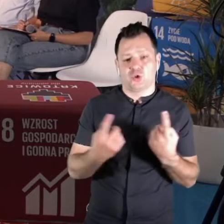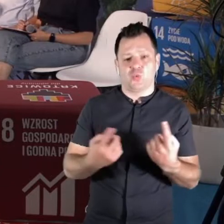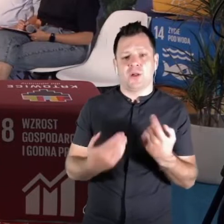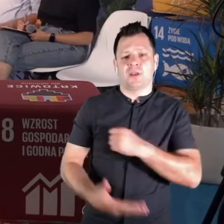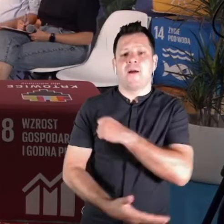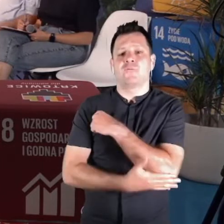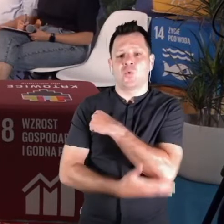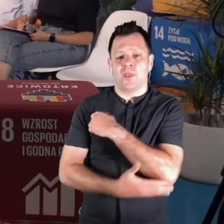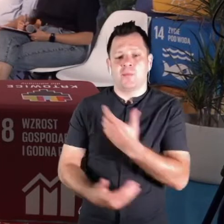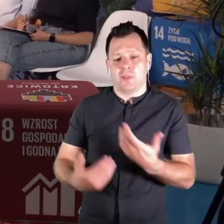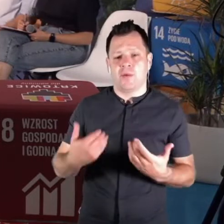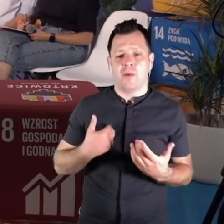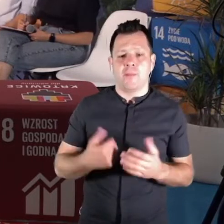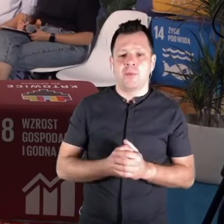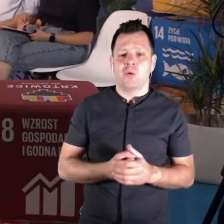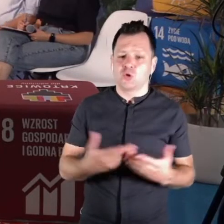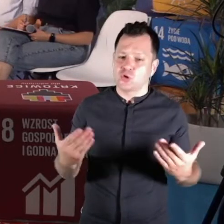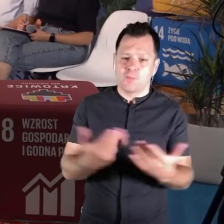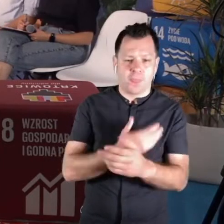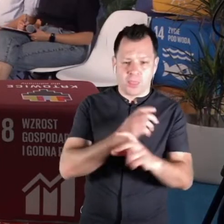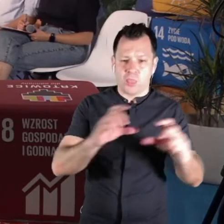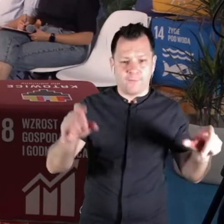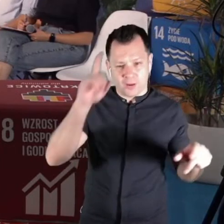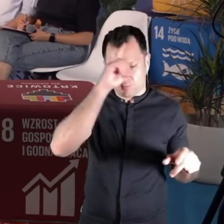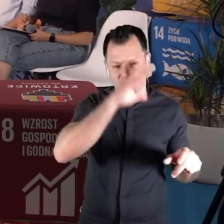social innovation lab that I work in as well